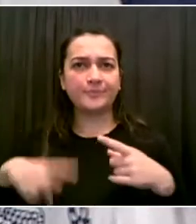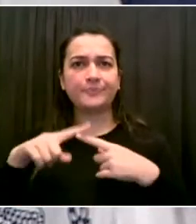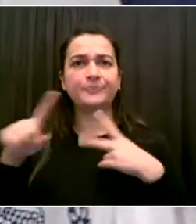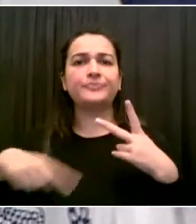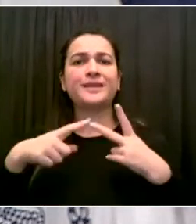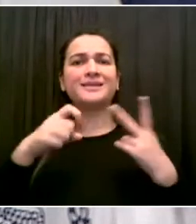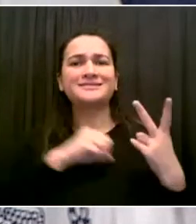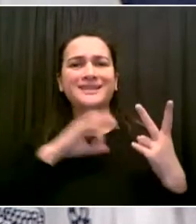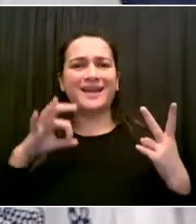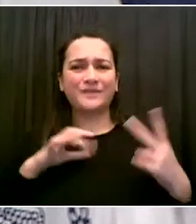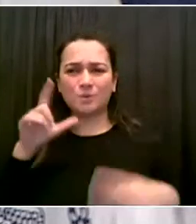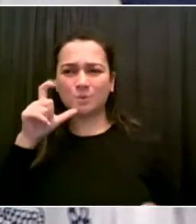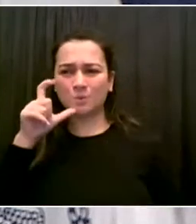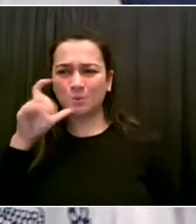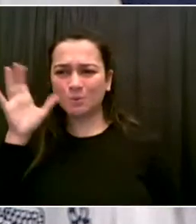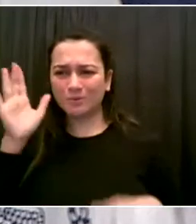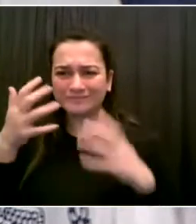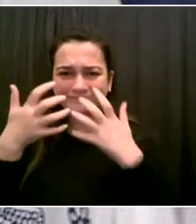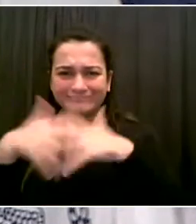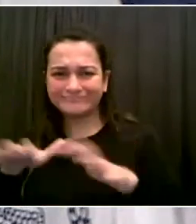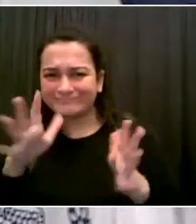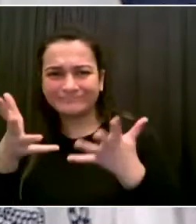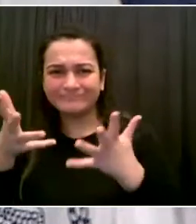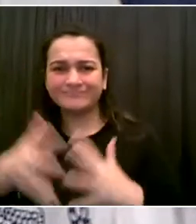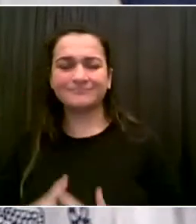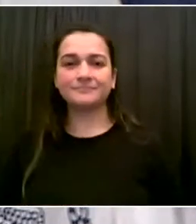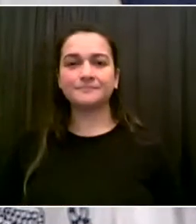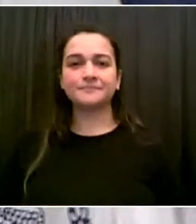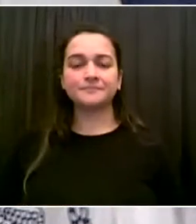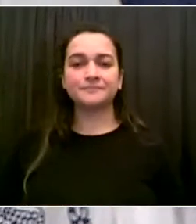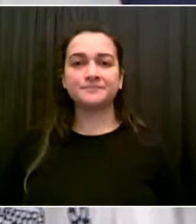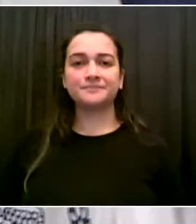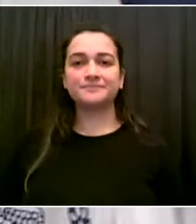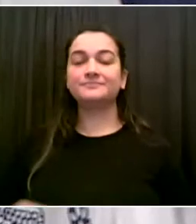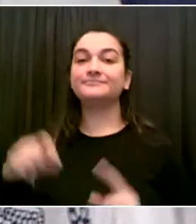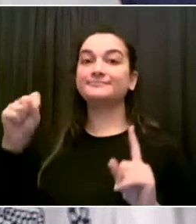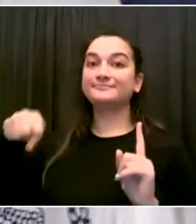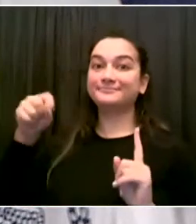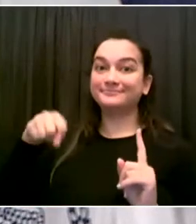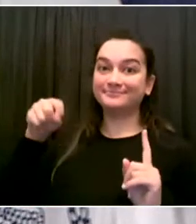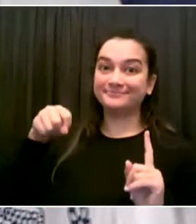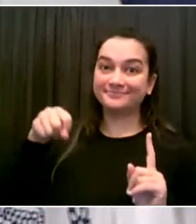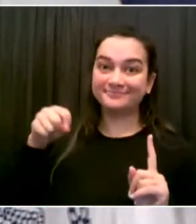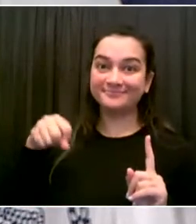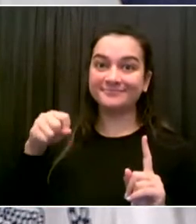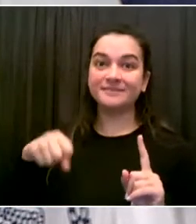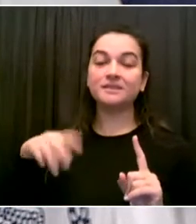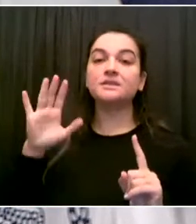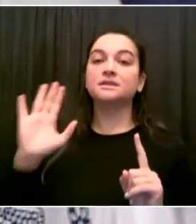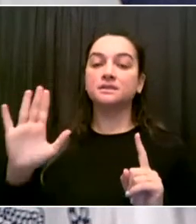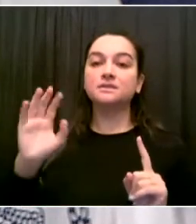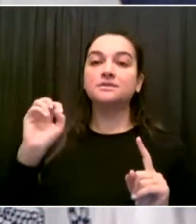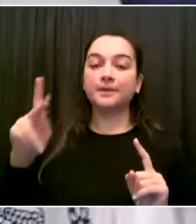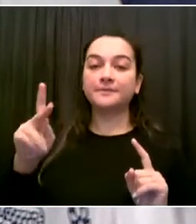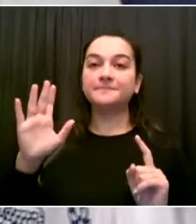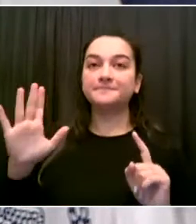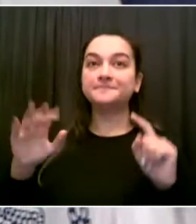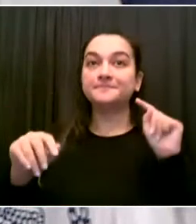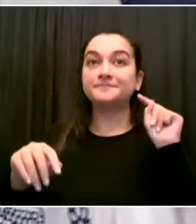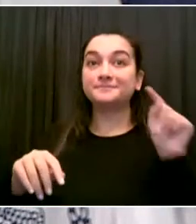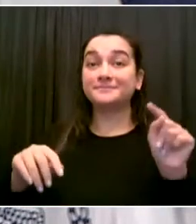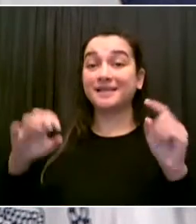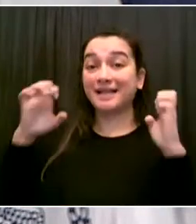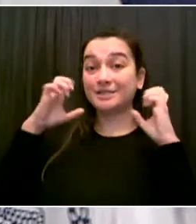we thank God, as we talked about before, we now have a whole different reality with education funding, thanks